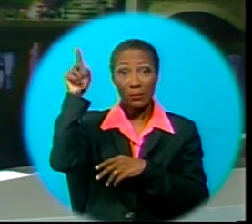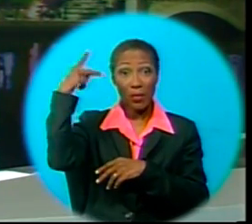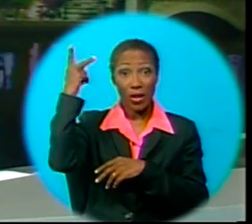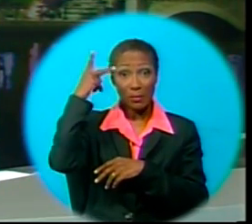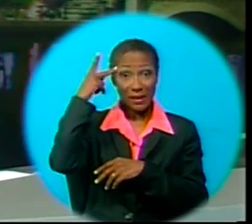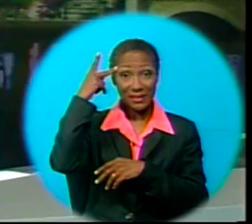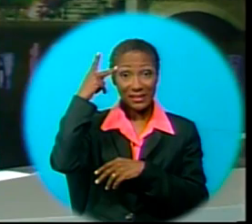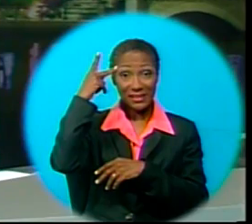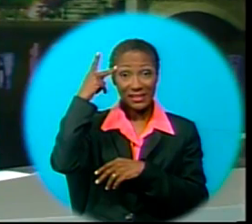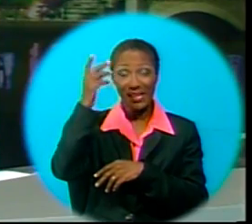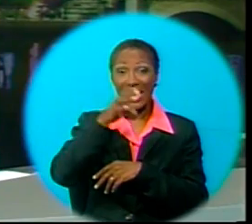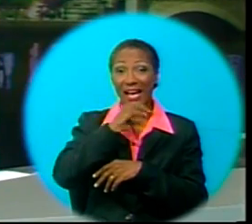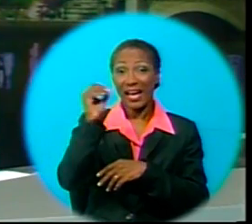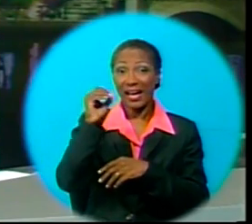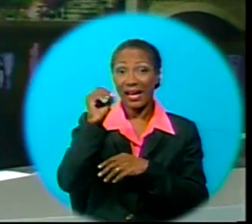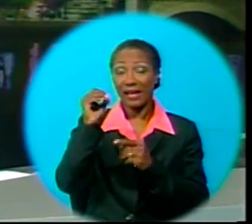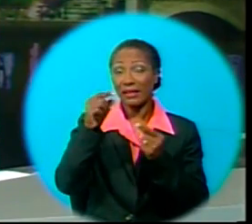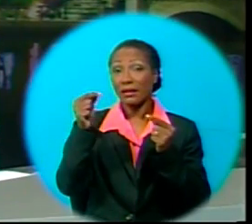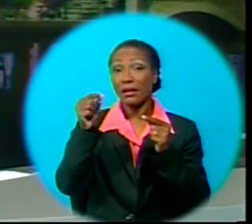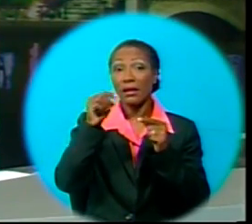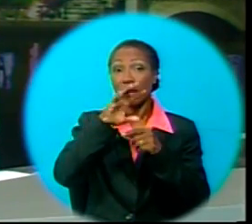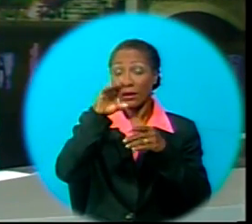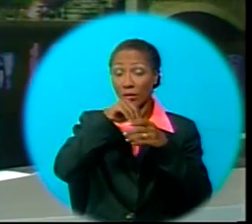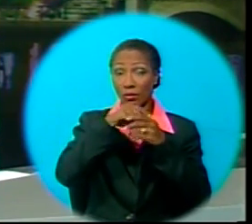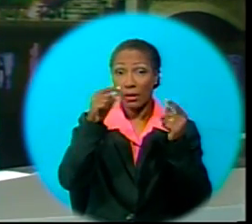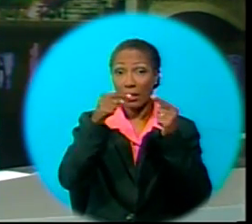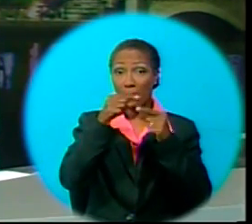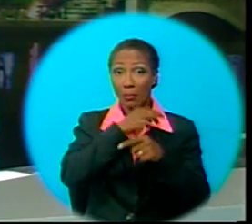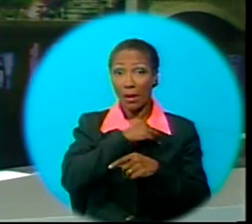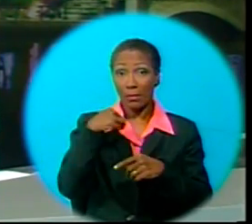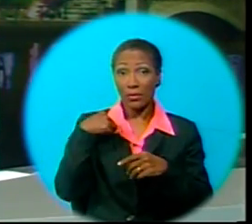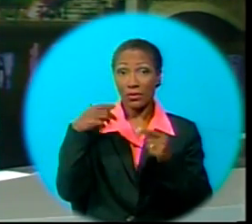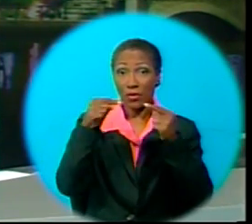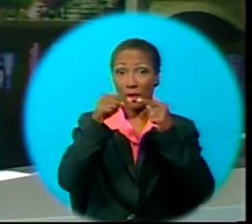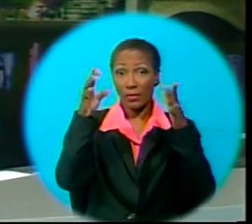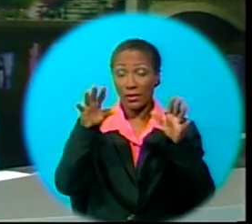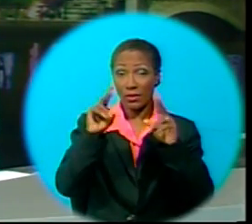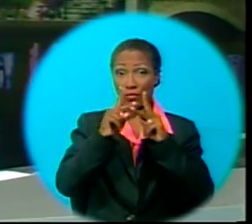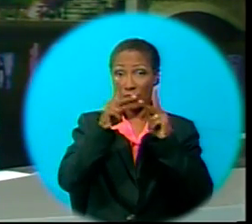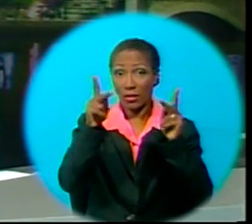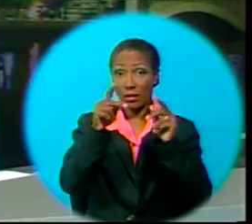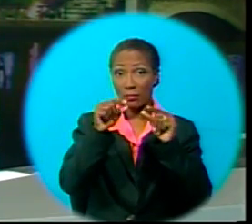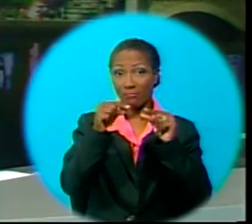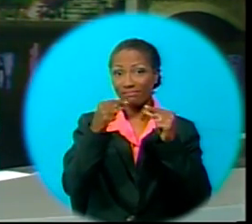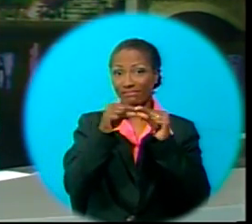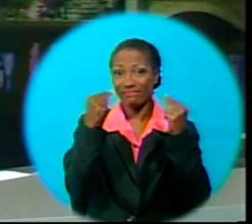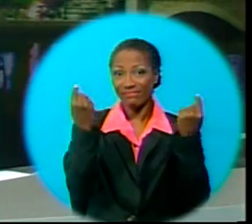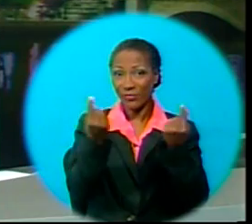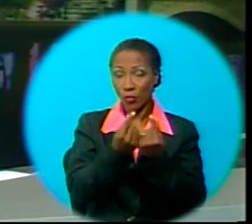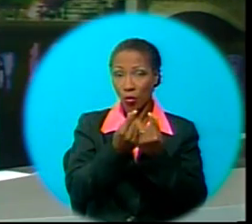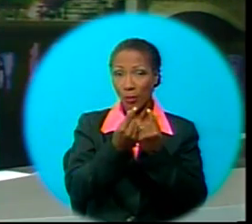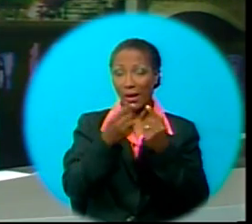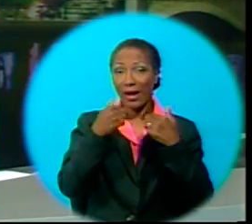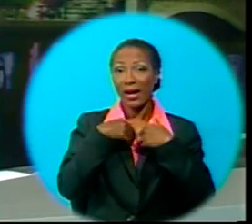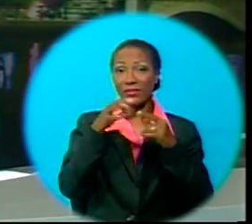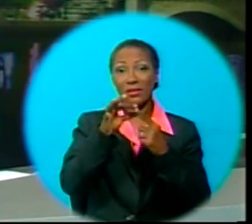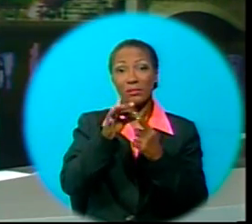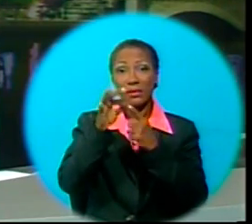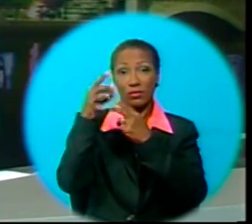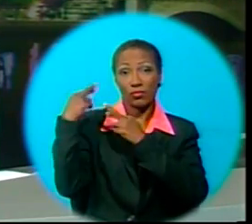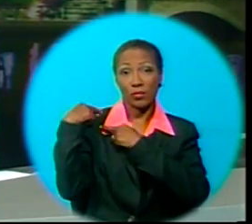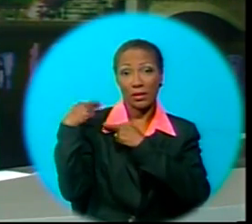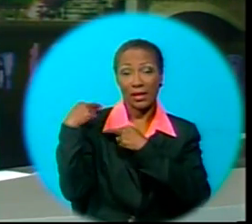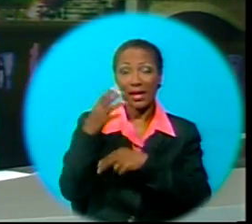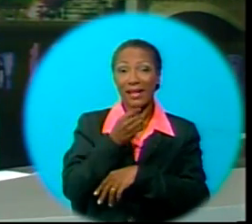have specific responsibilities in the effort to restore the island. Prime Minister Skerrit said he's been in communication with some of